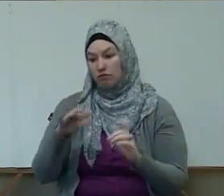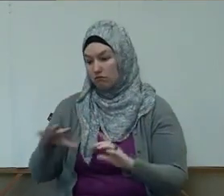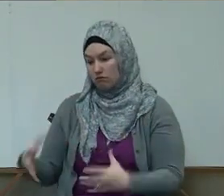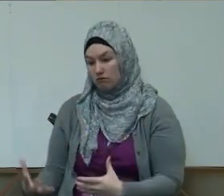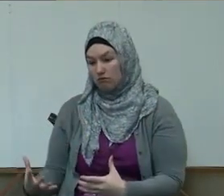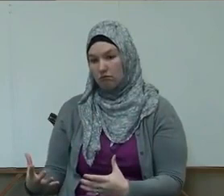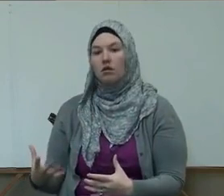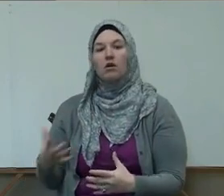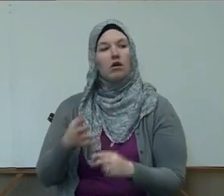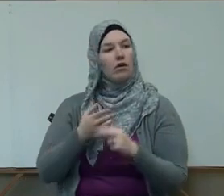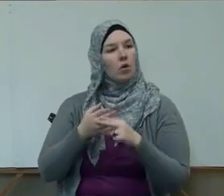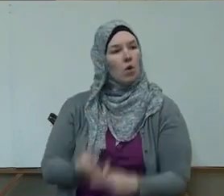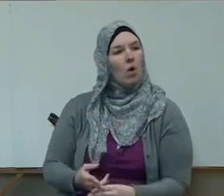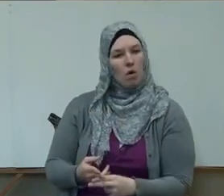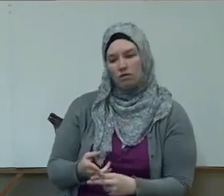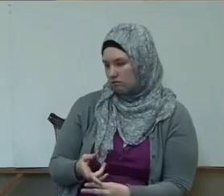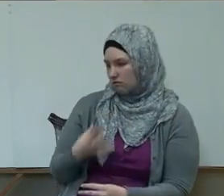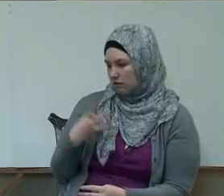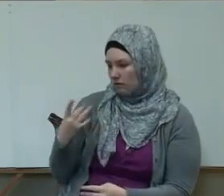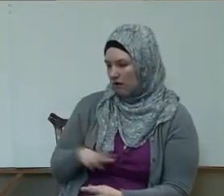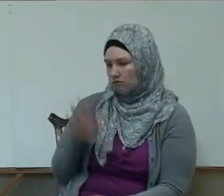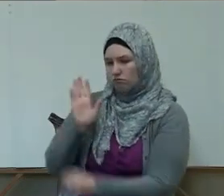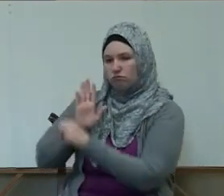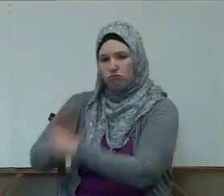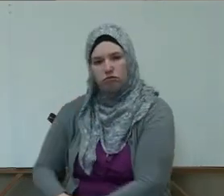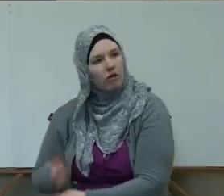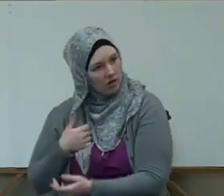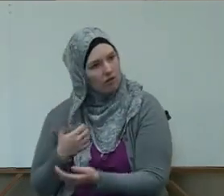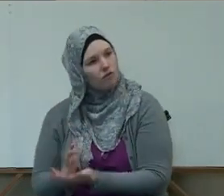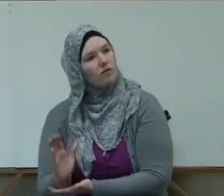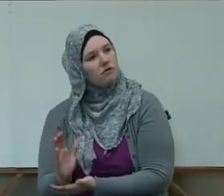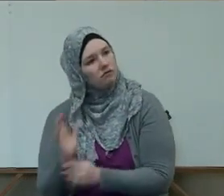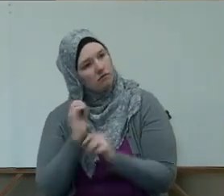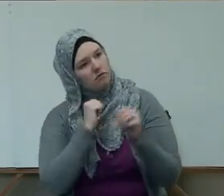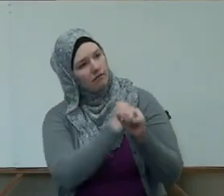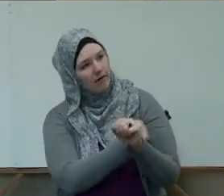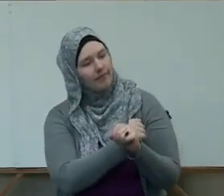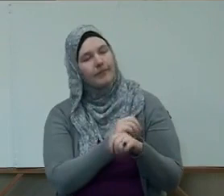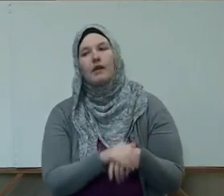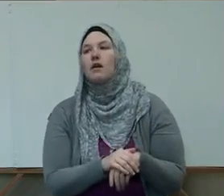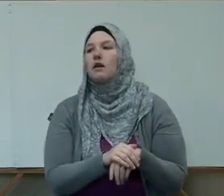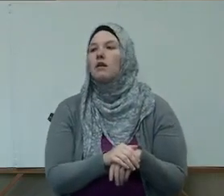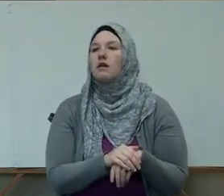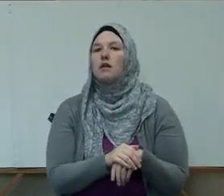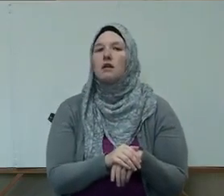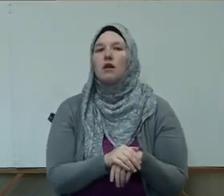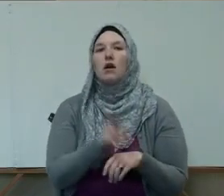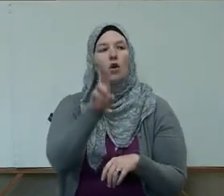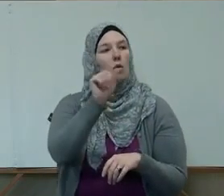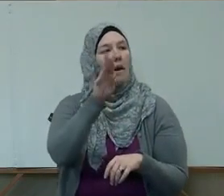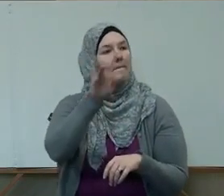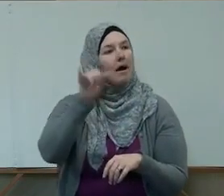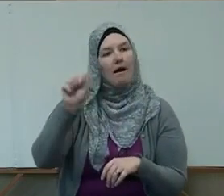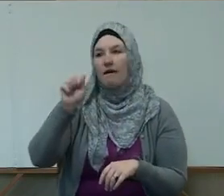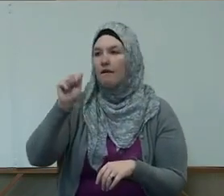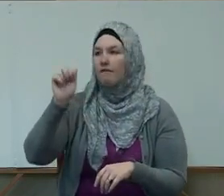they regard as their enemies. In many cases, a simple signal like the Rab'a signal